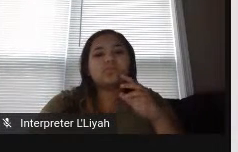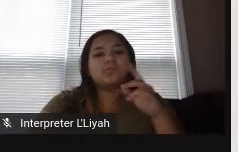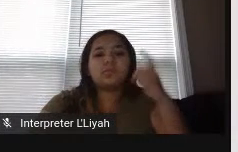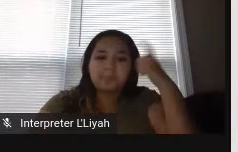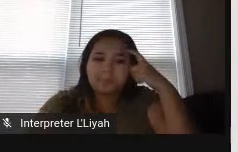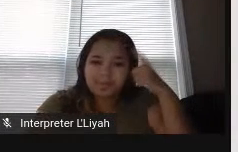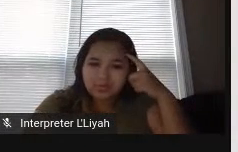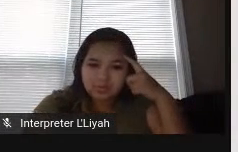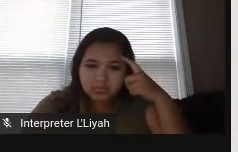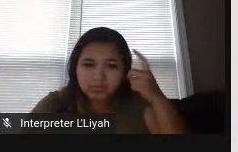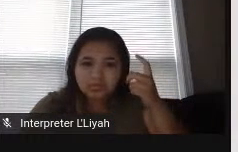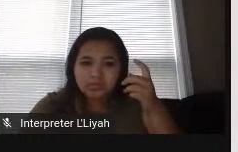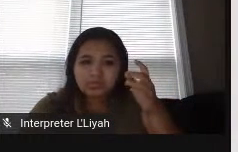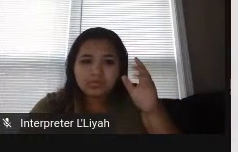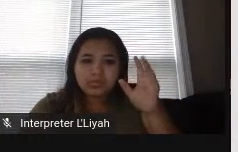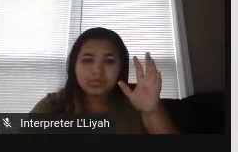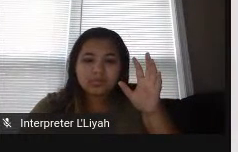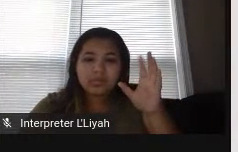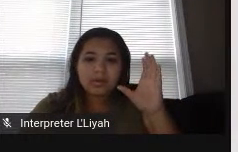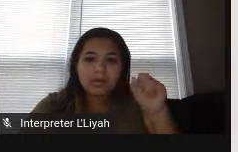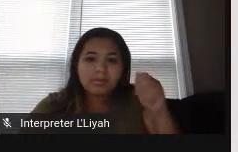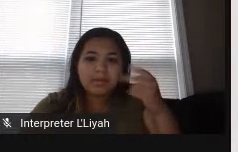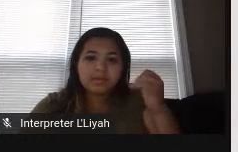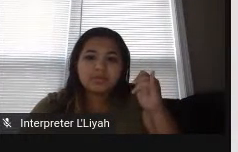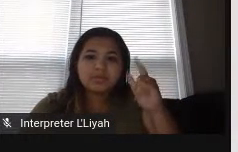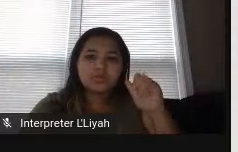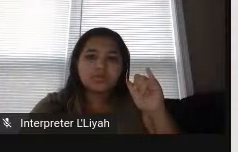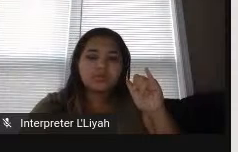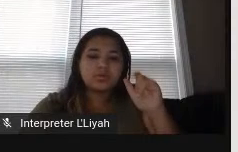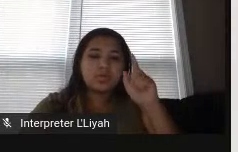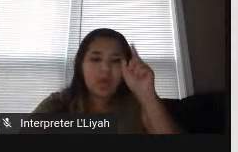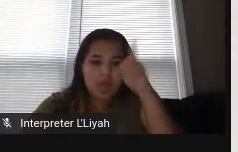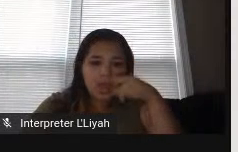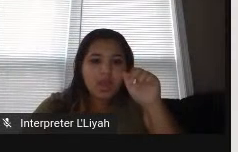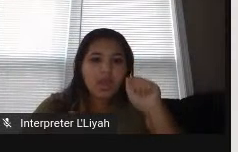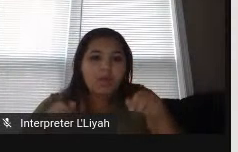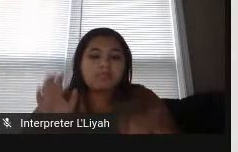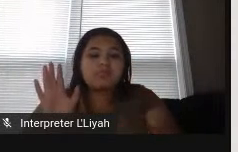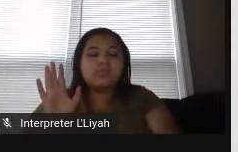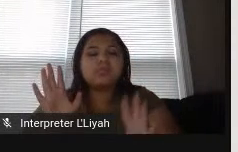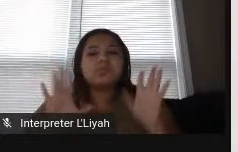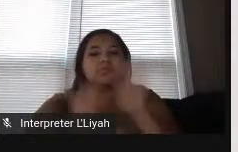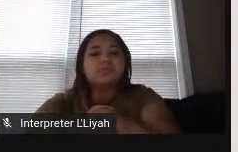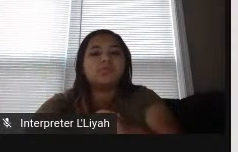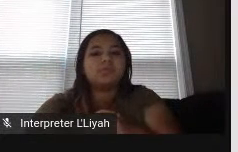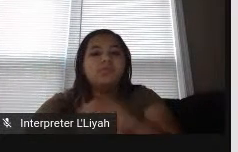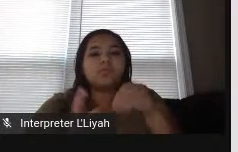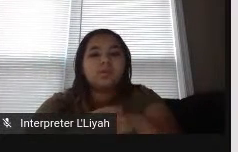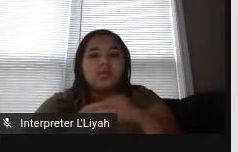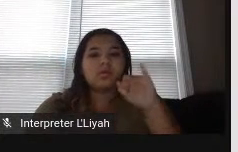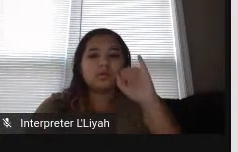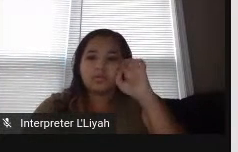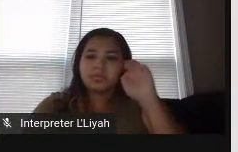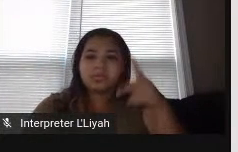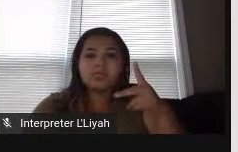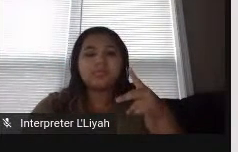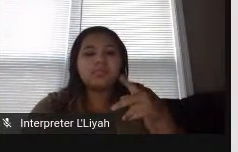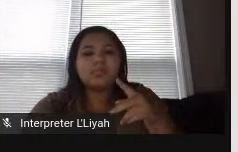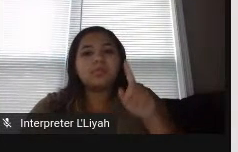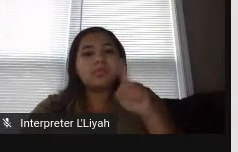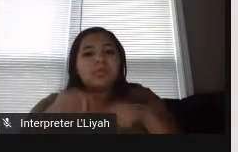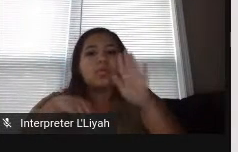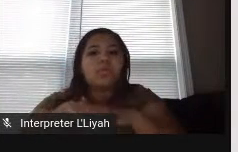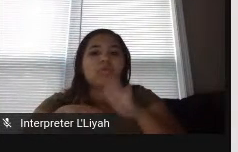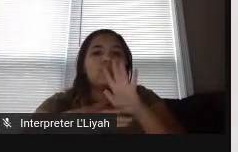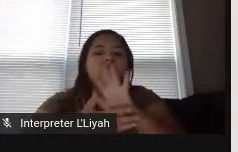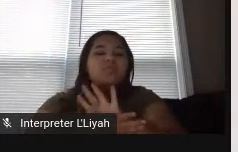mental capacity, hello Lynn, they can be involved in the IEP. It just depends on the school as